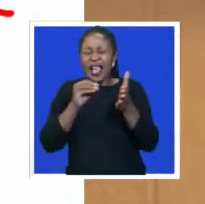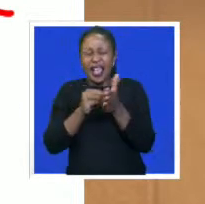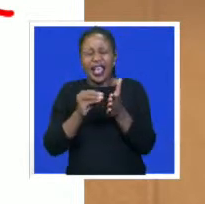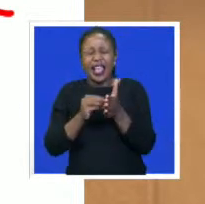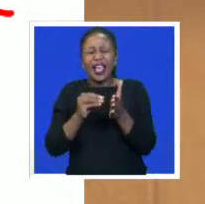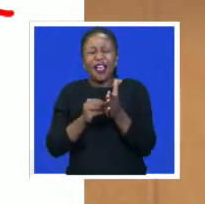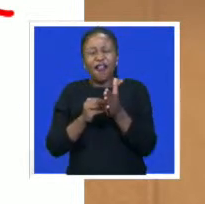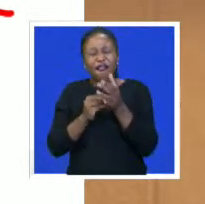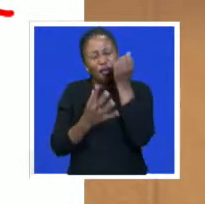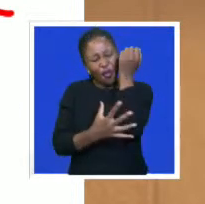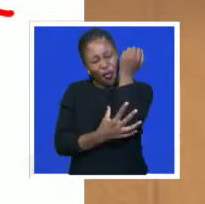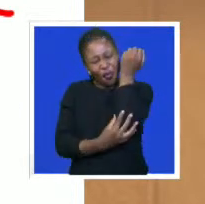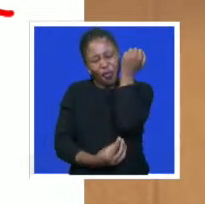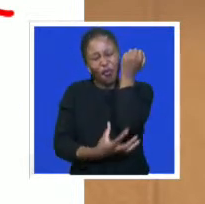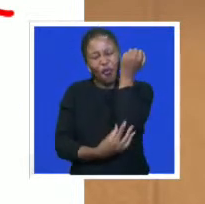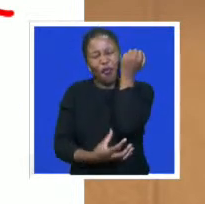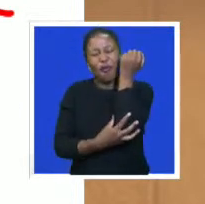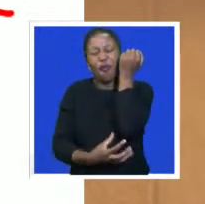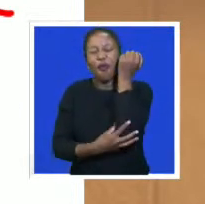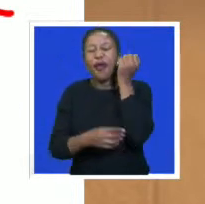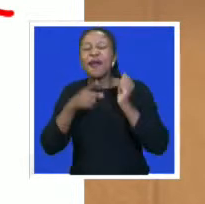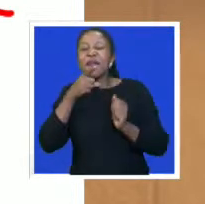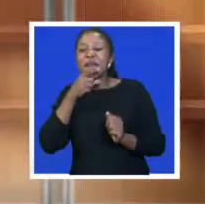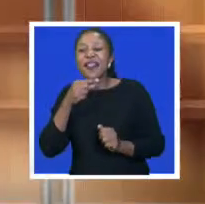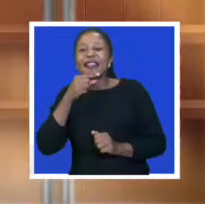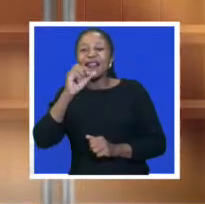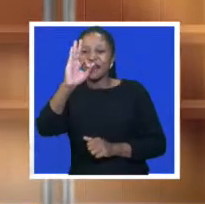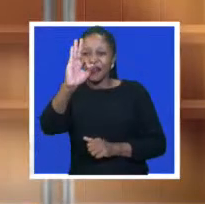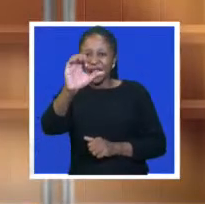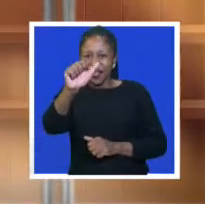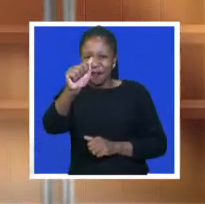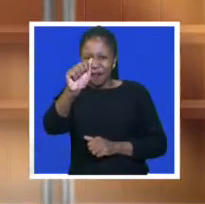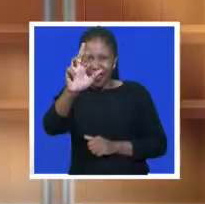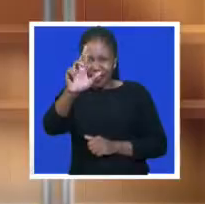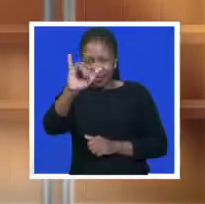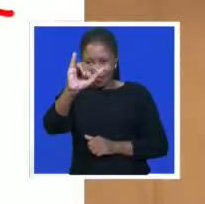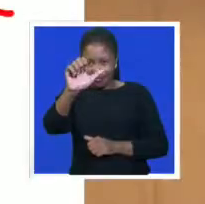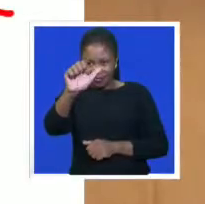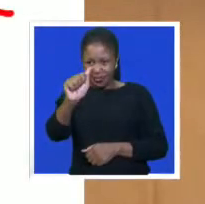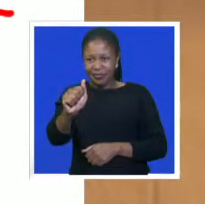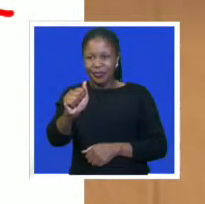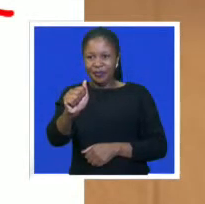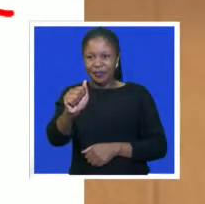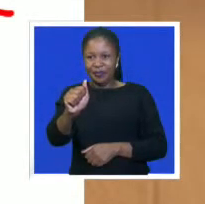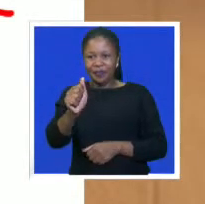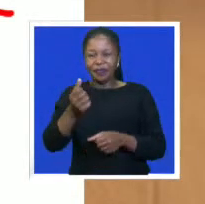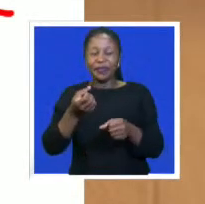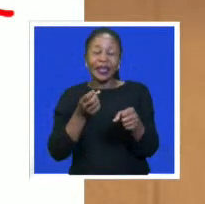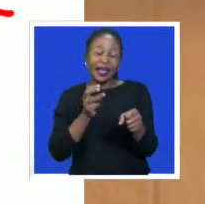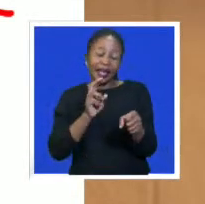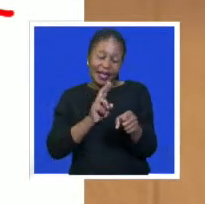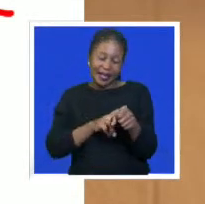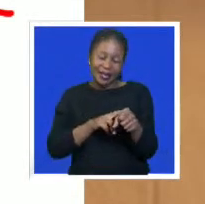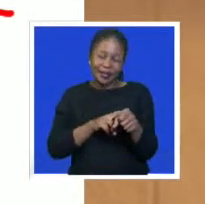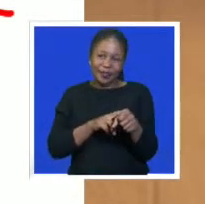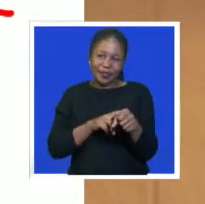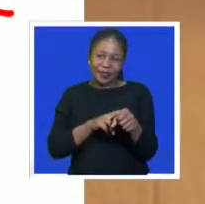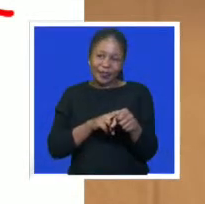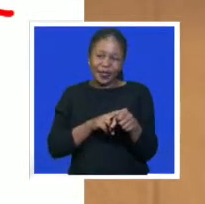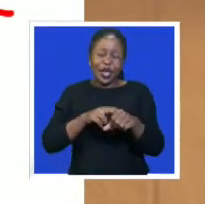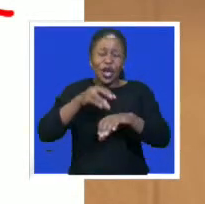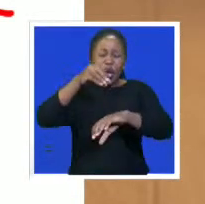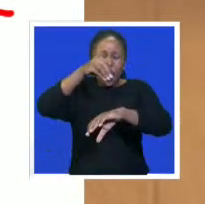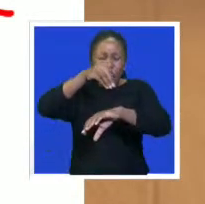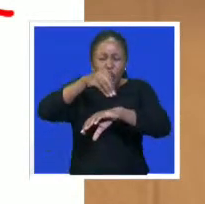poor dear Faria. Let me repeat it, my dear Lena. On a black and frowning rock in